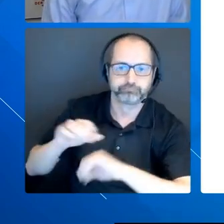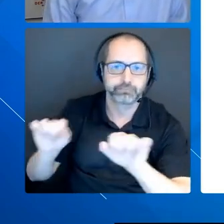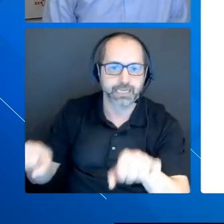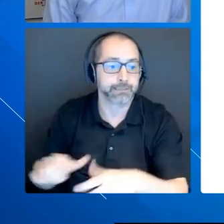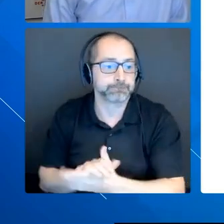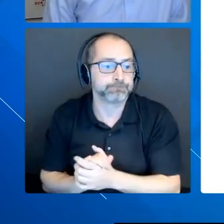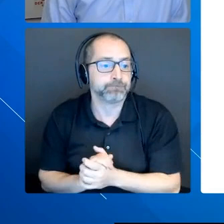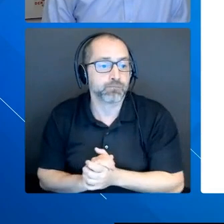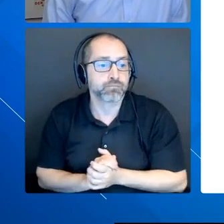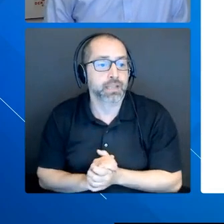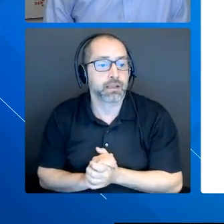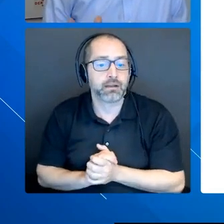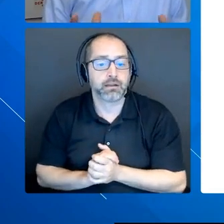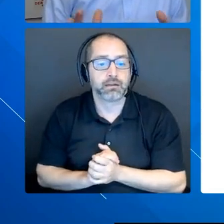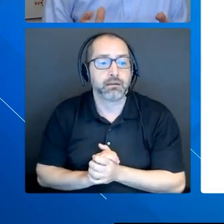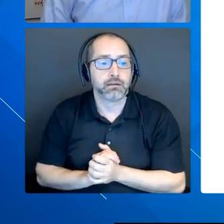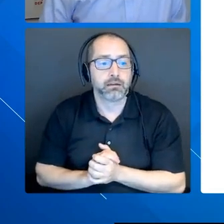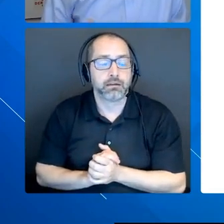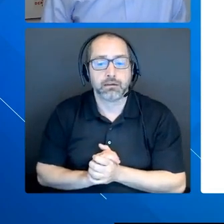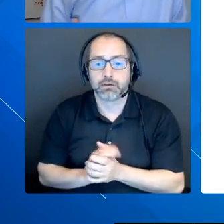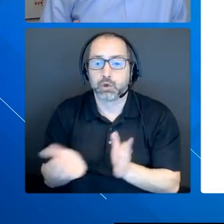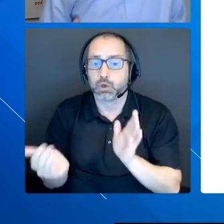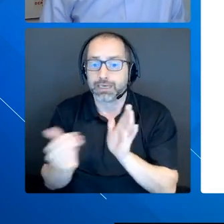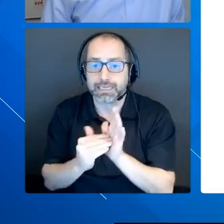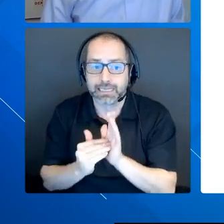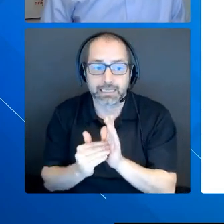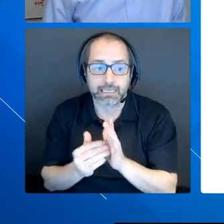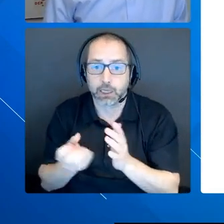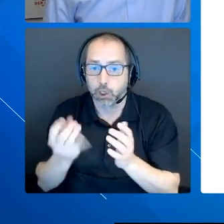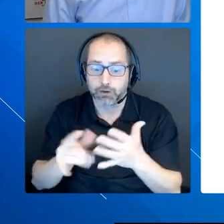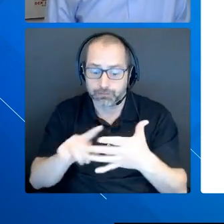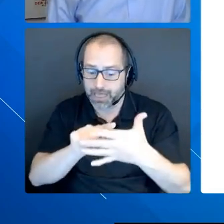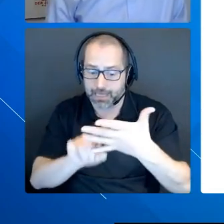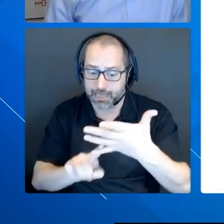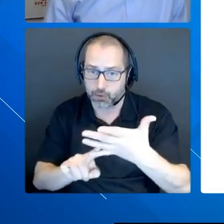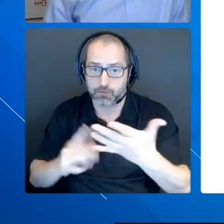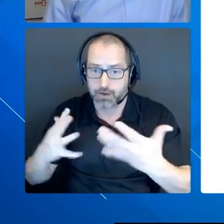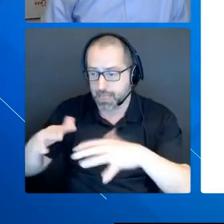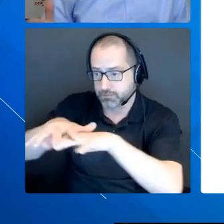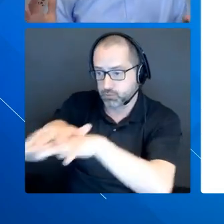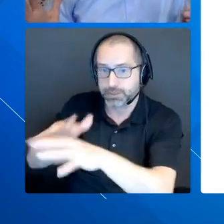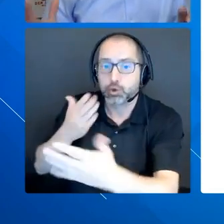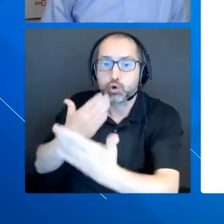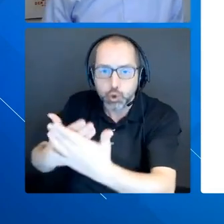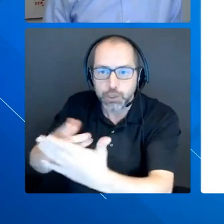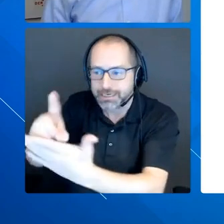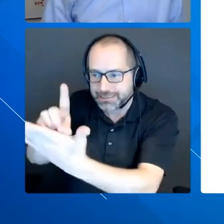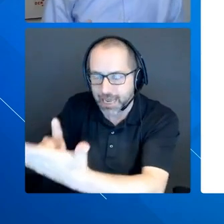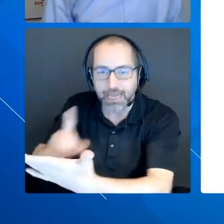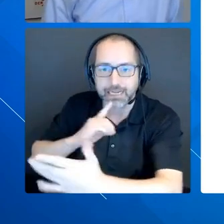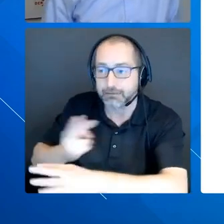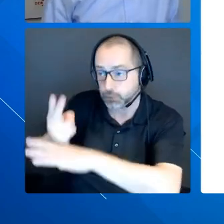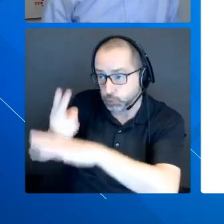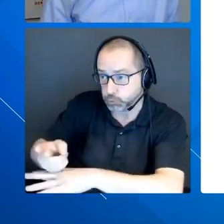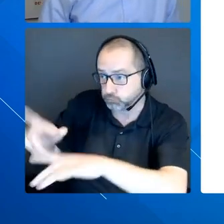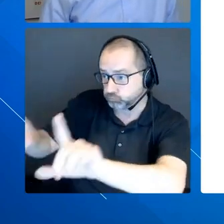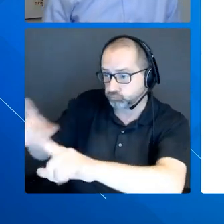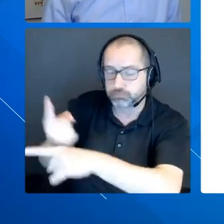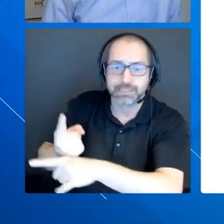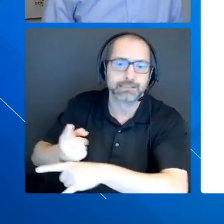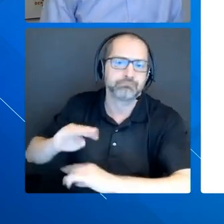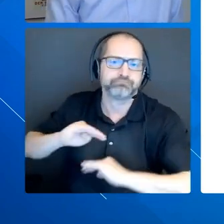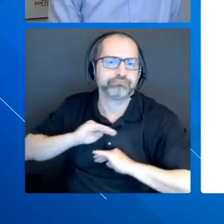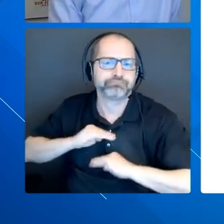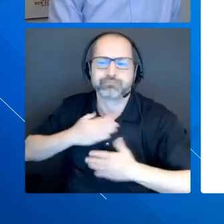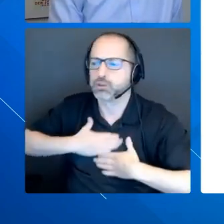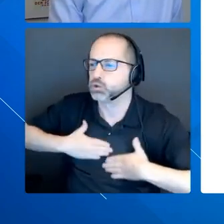And again, much of this heavily overlaps with good design. If it's usable, it should be pleasant. It should be non-frustrating. It